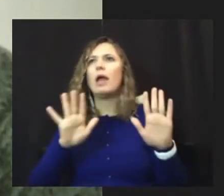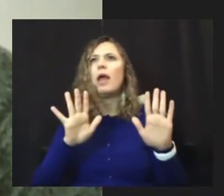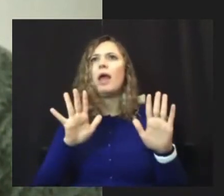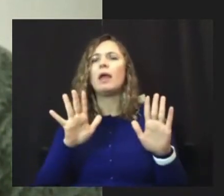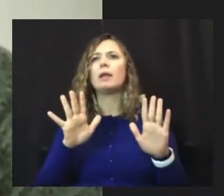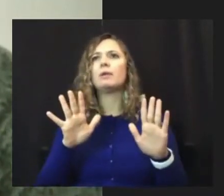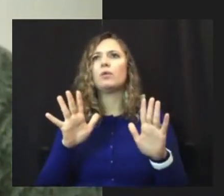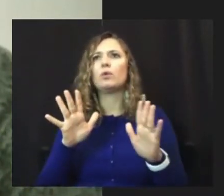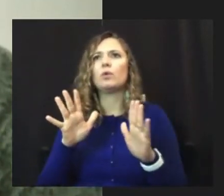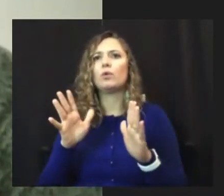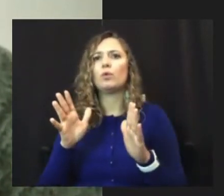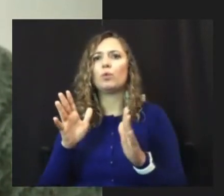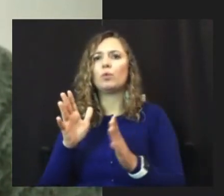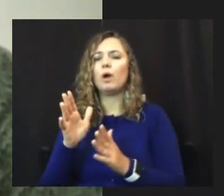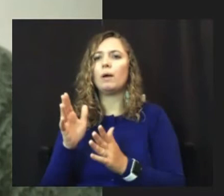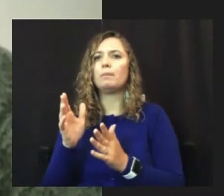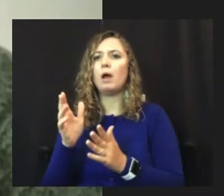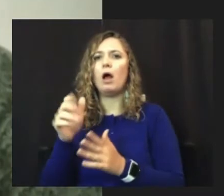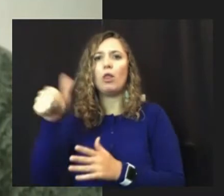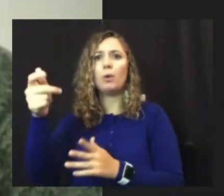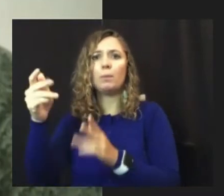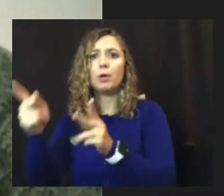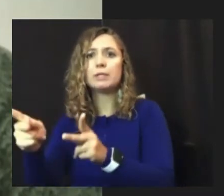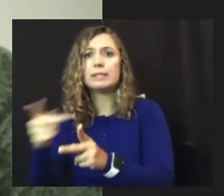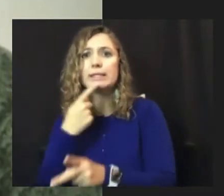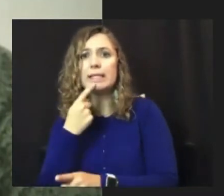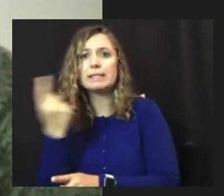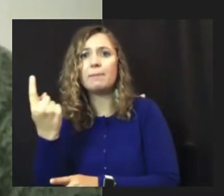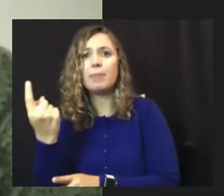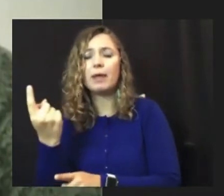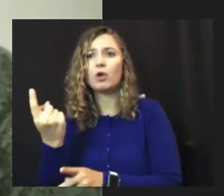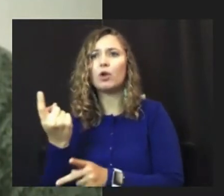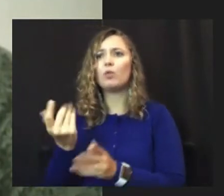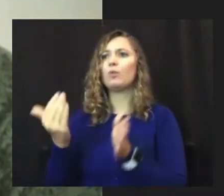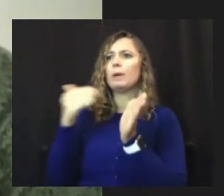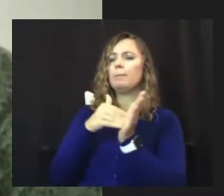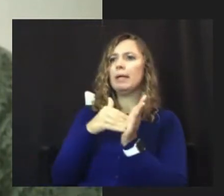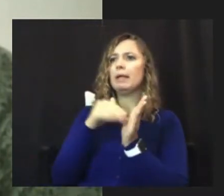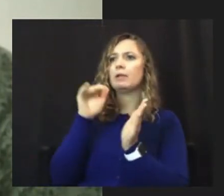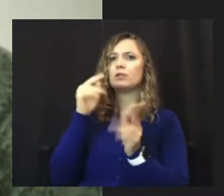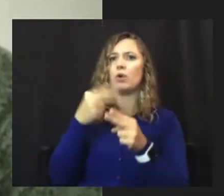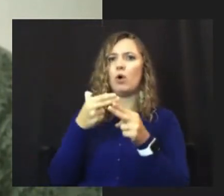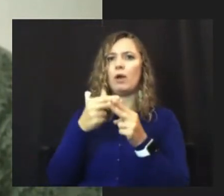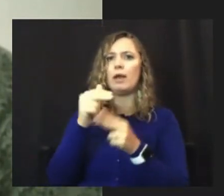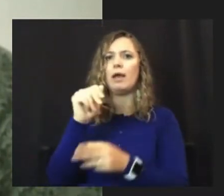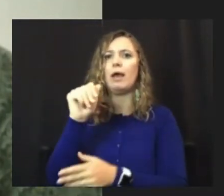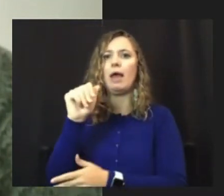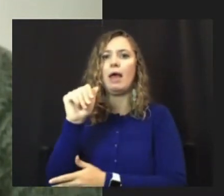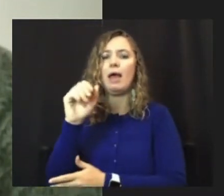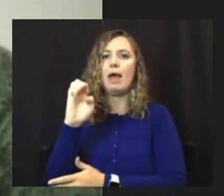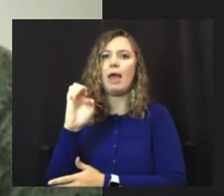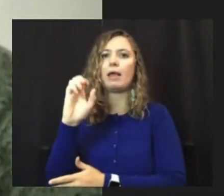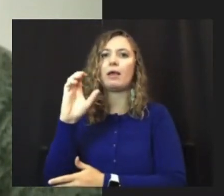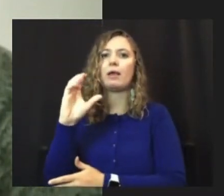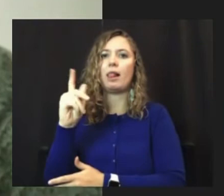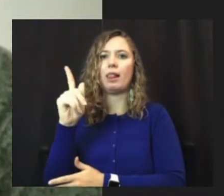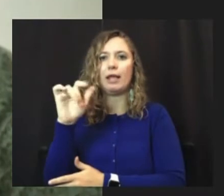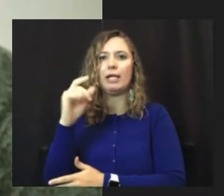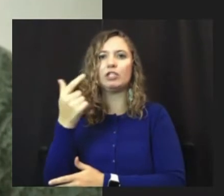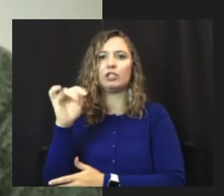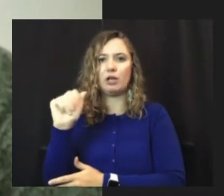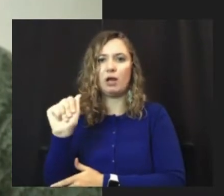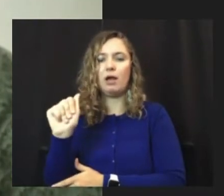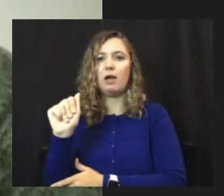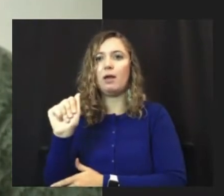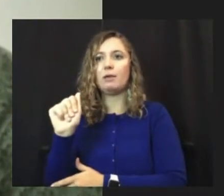It's one of the most common autistic traits. Matthew didn't know what that was. Parents didn't know what that was. He was